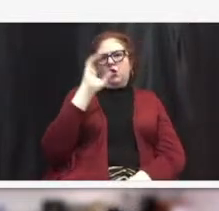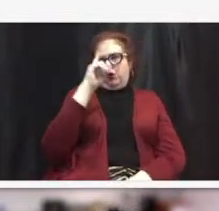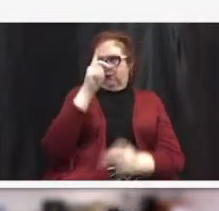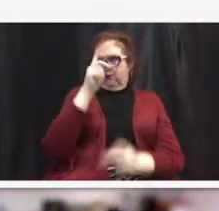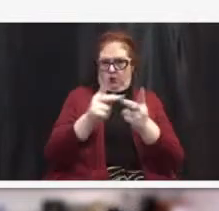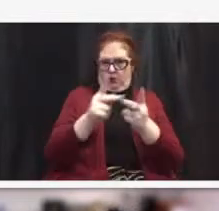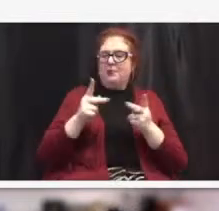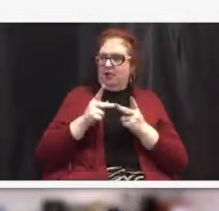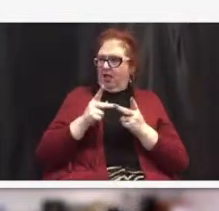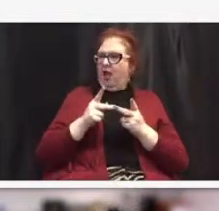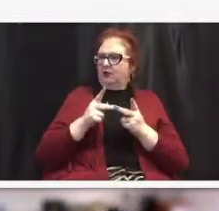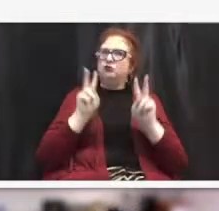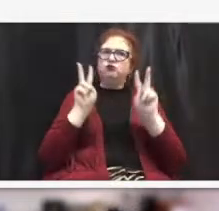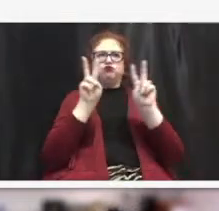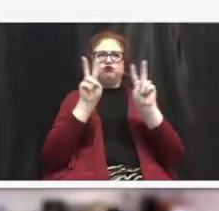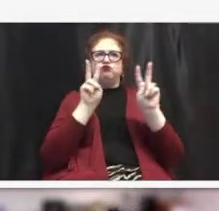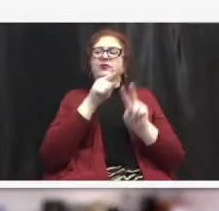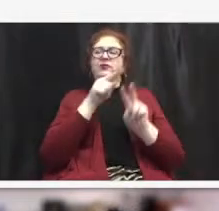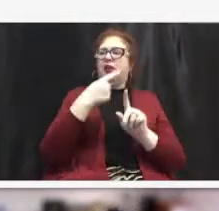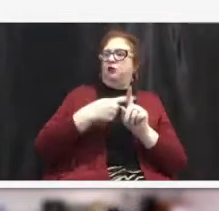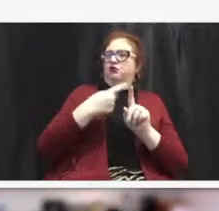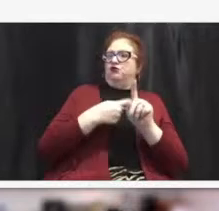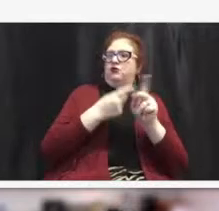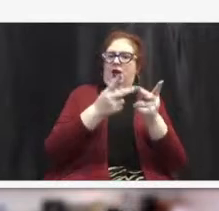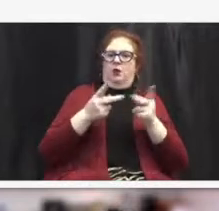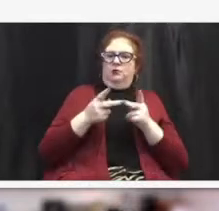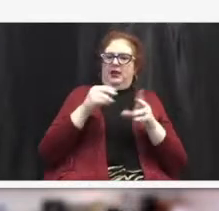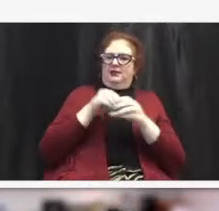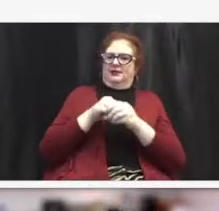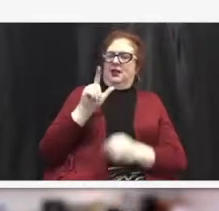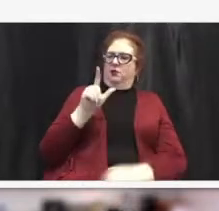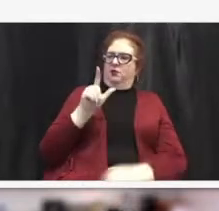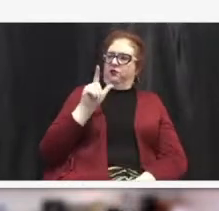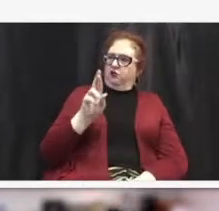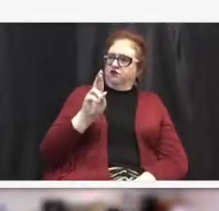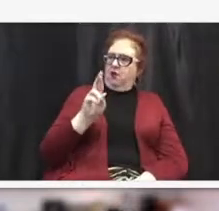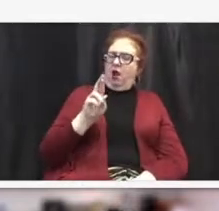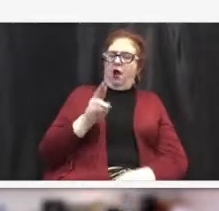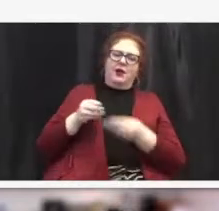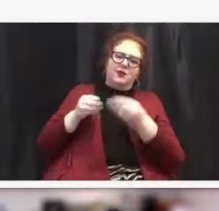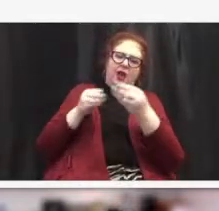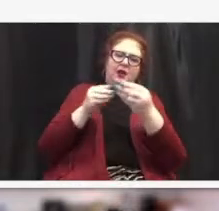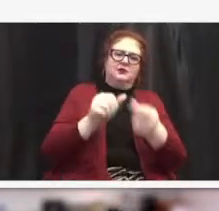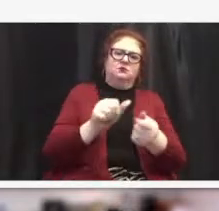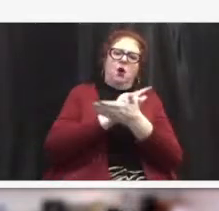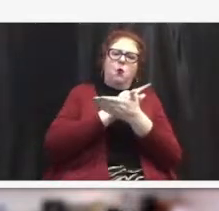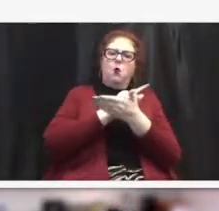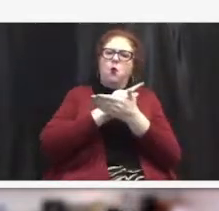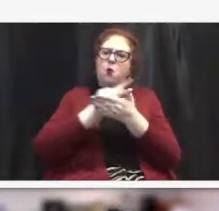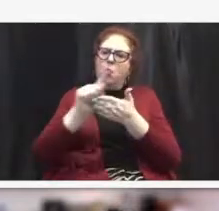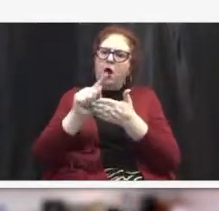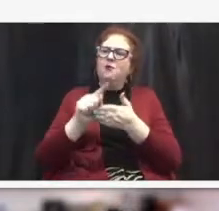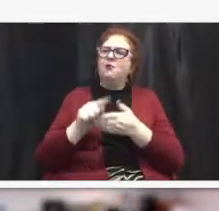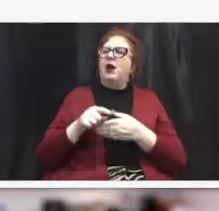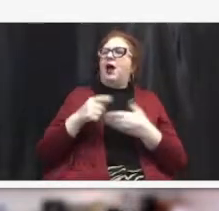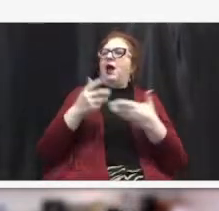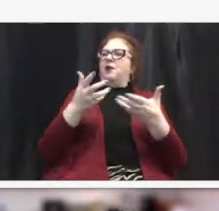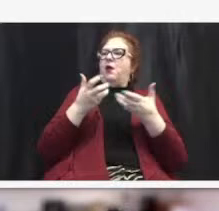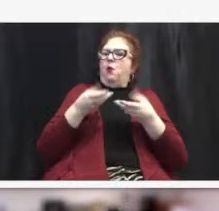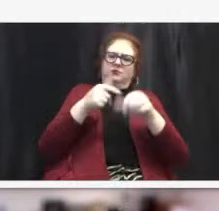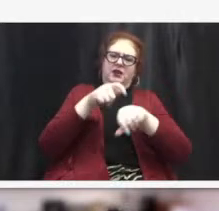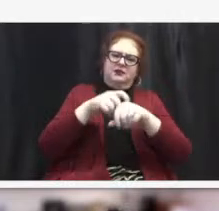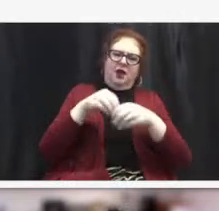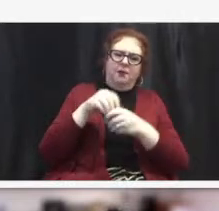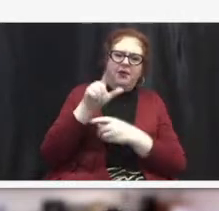rented a location in Little Rock to spend a whole week, to spend time in Little Rock, to see the eclipse. They went